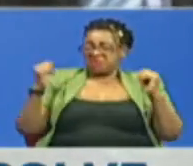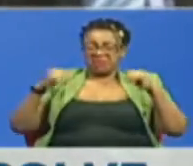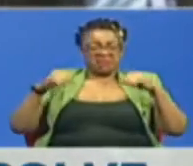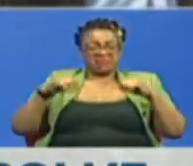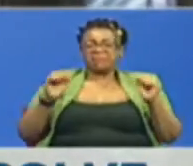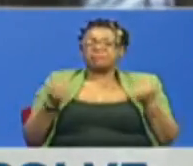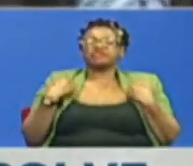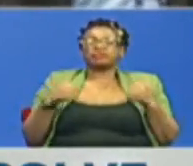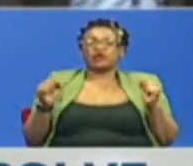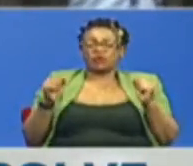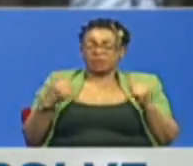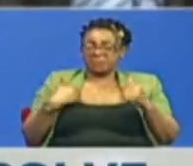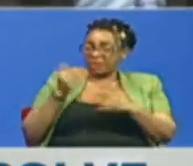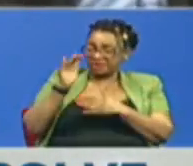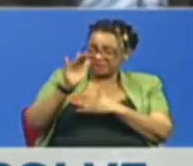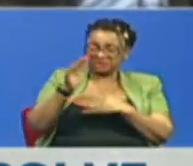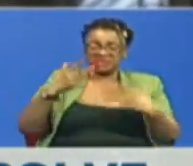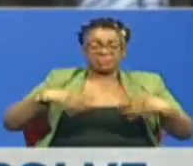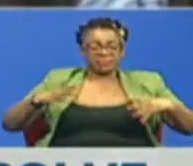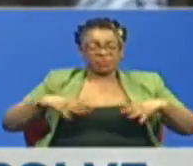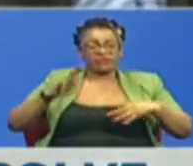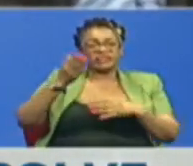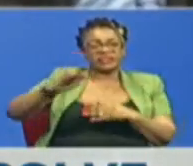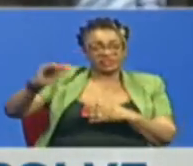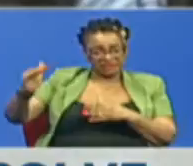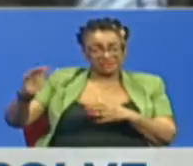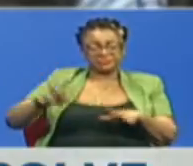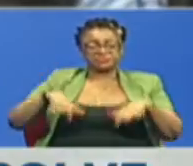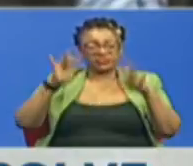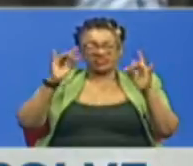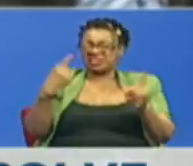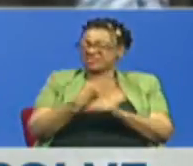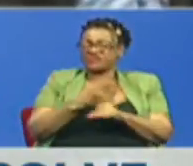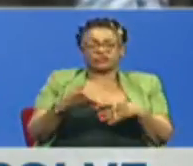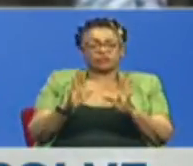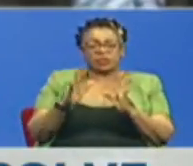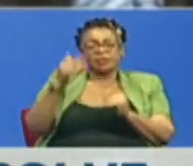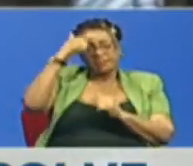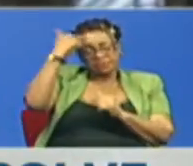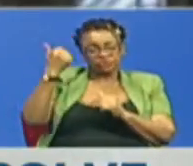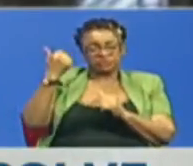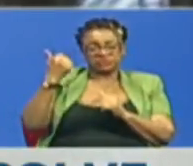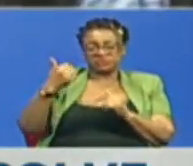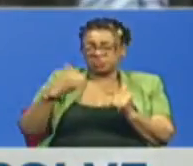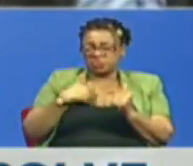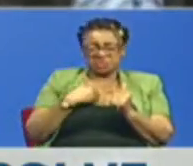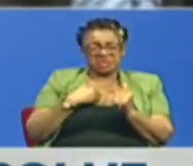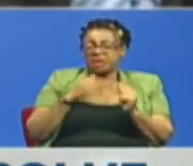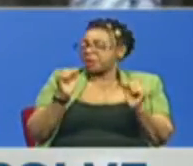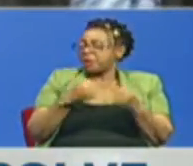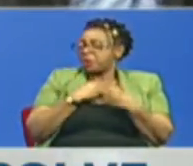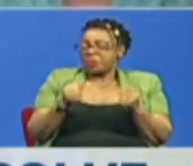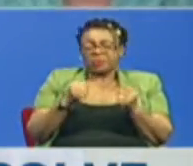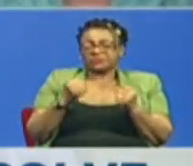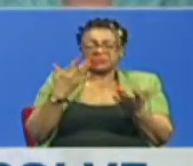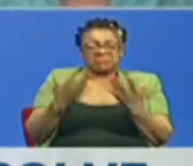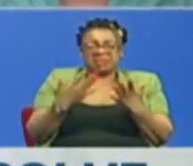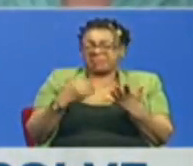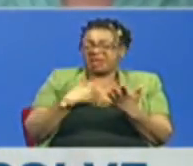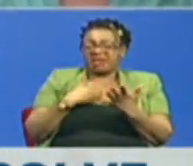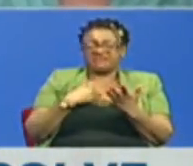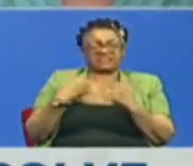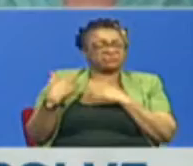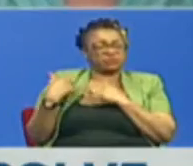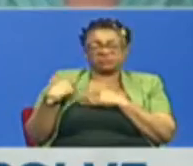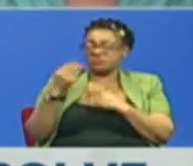I would ask the Wanjiku of Kirinyaga, let us find another way out, because we cannot be held at ransom. So tunasema